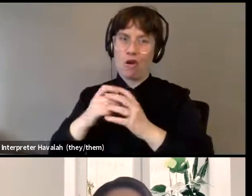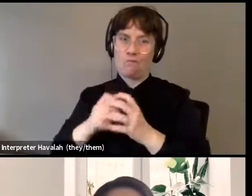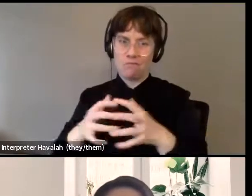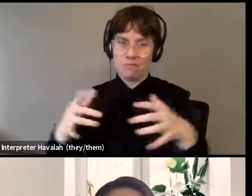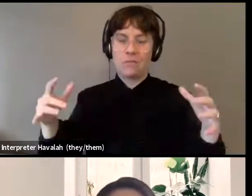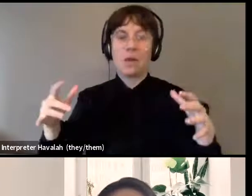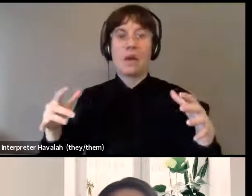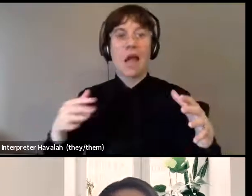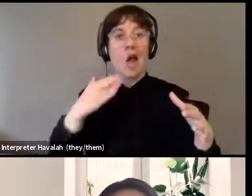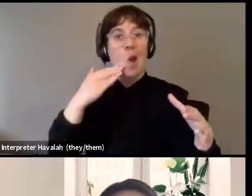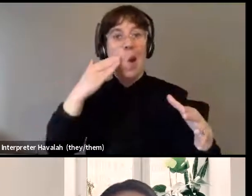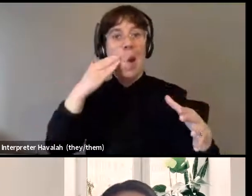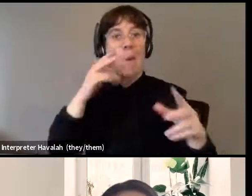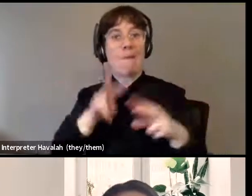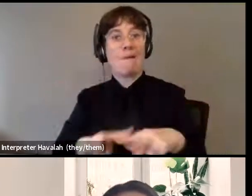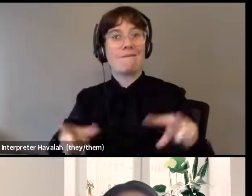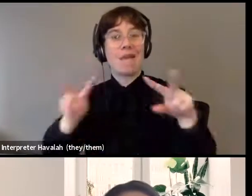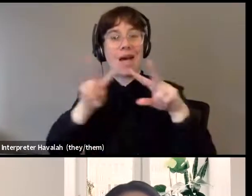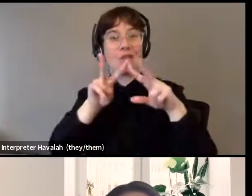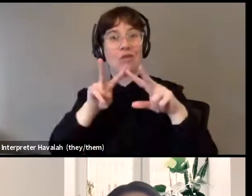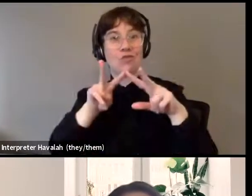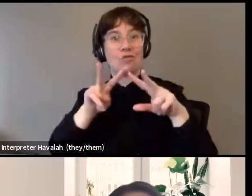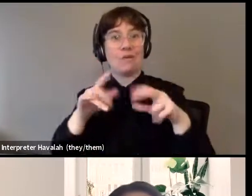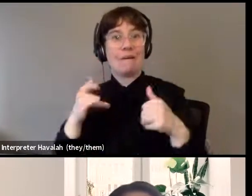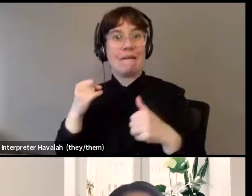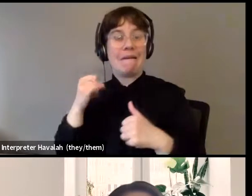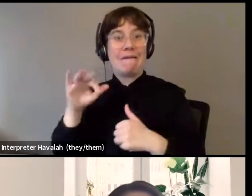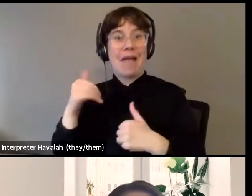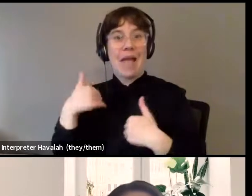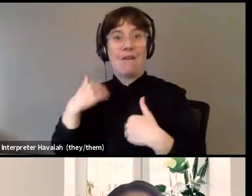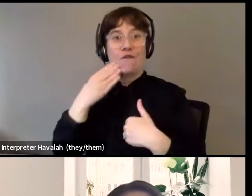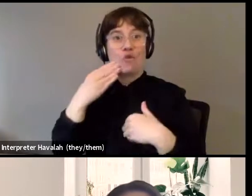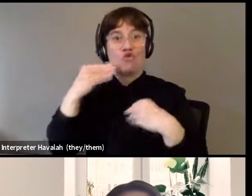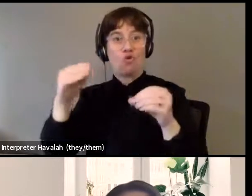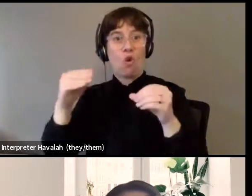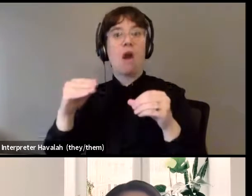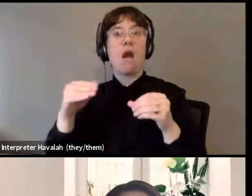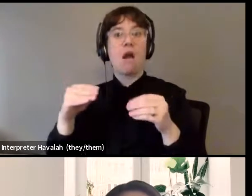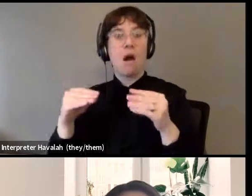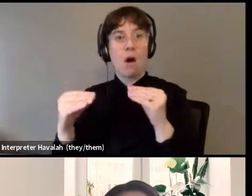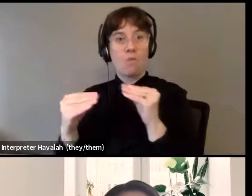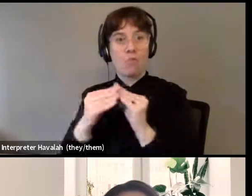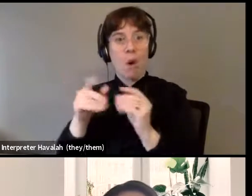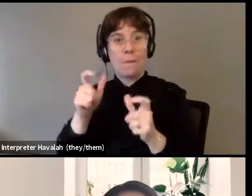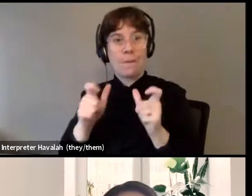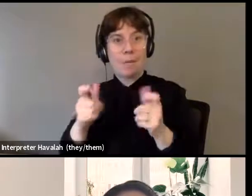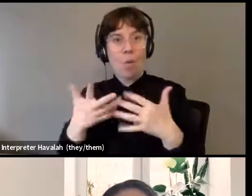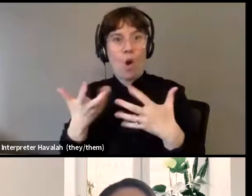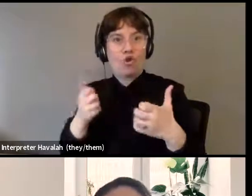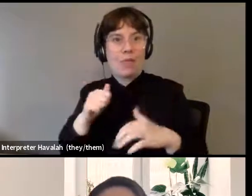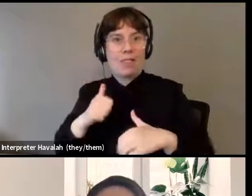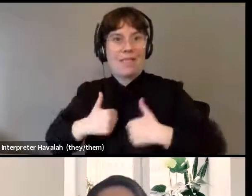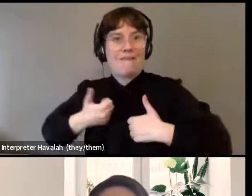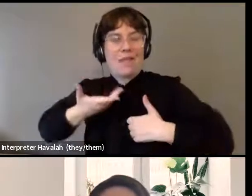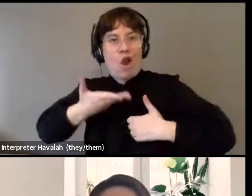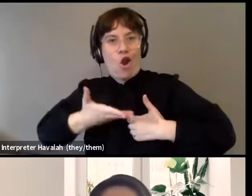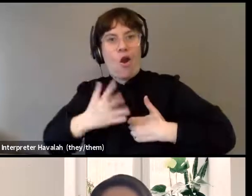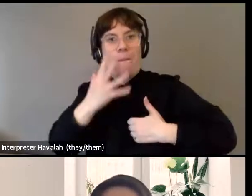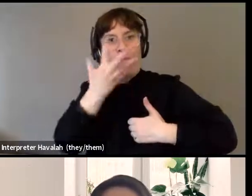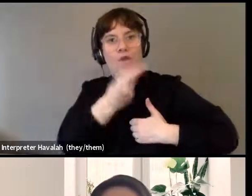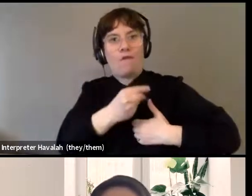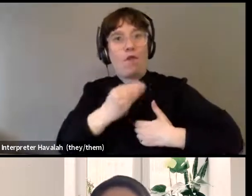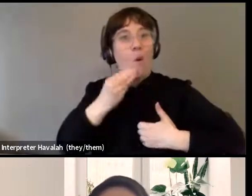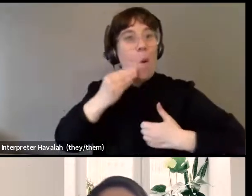home values in the nearby half-mile radius, because now you're saying, not only do I have this beautiful